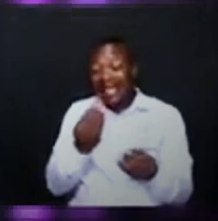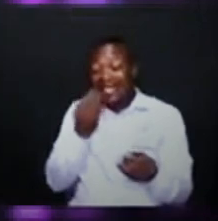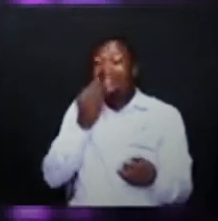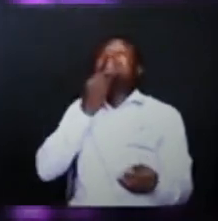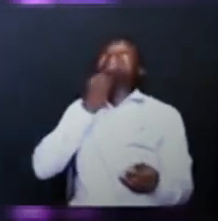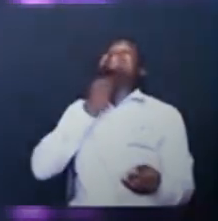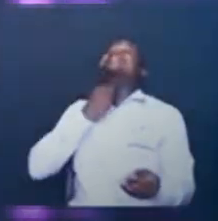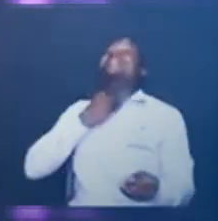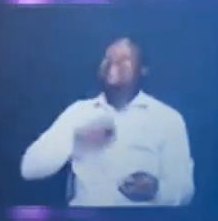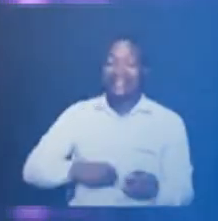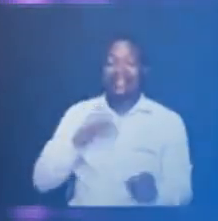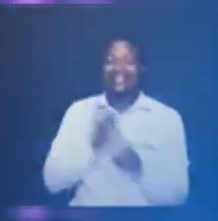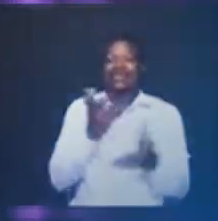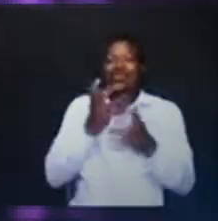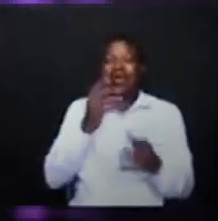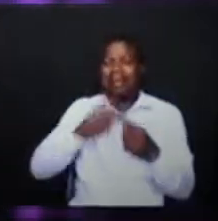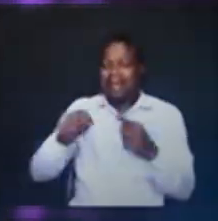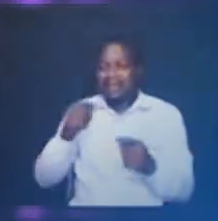Hey, also